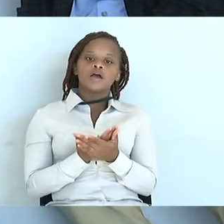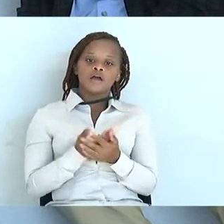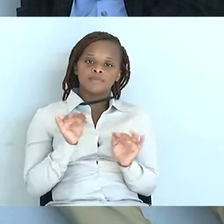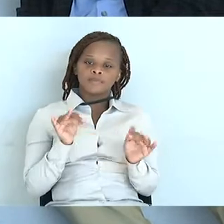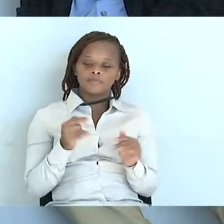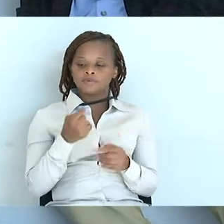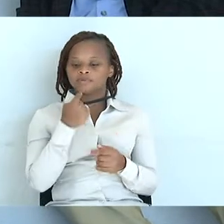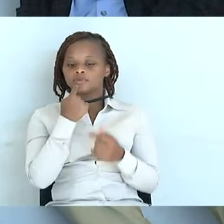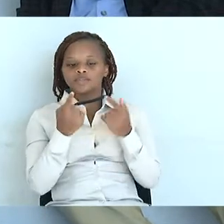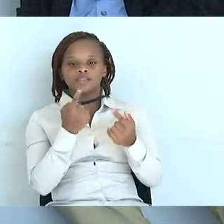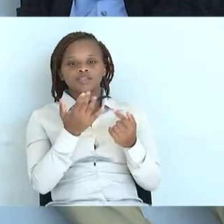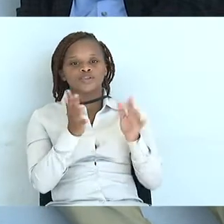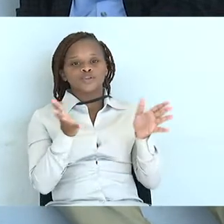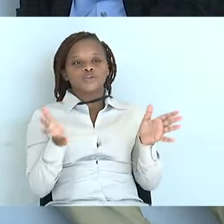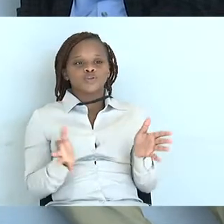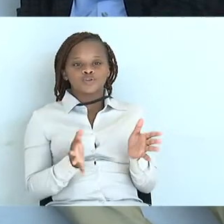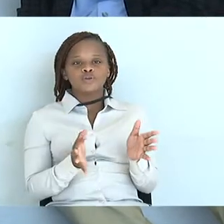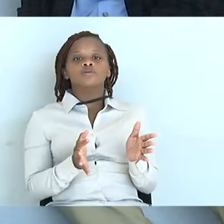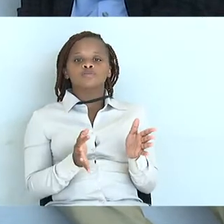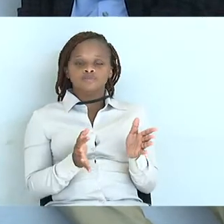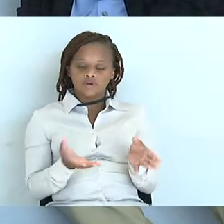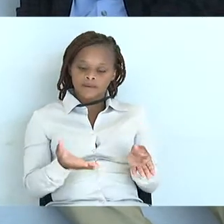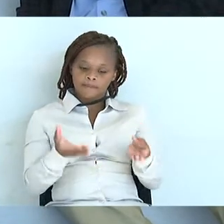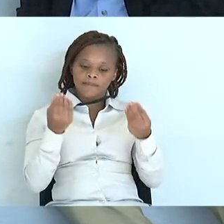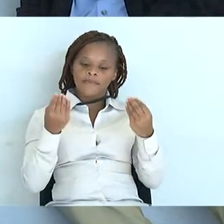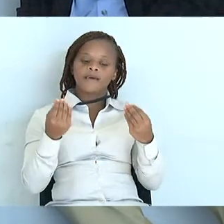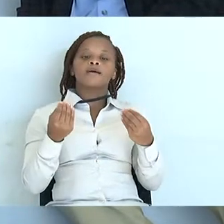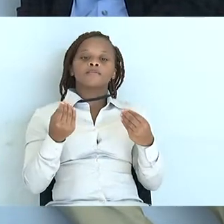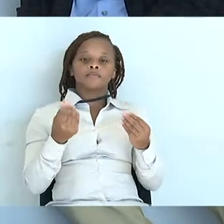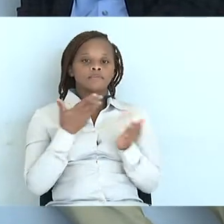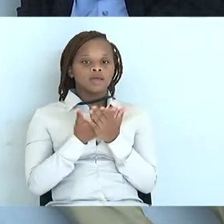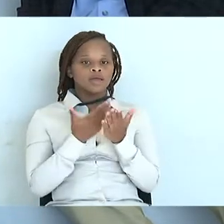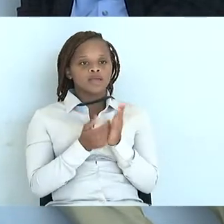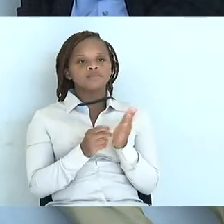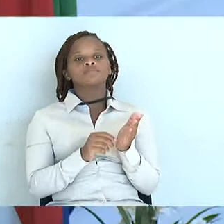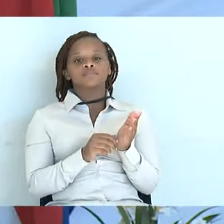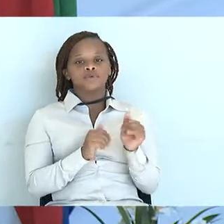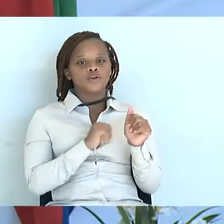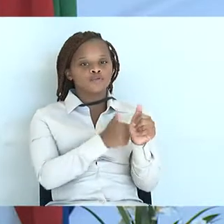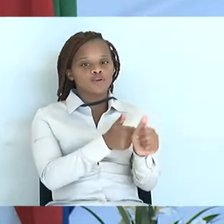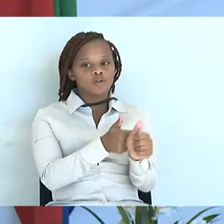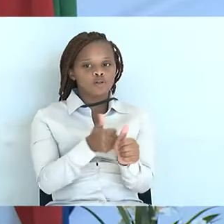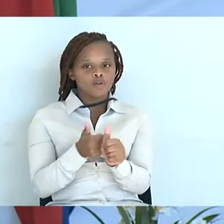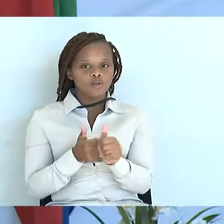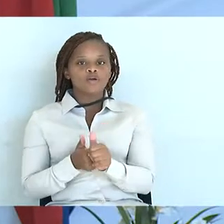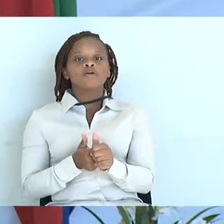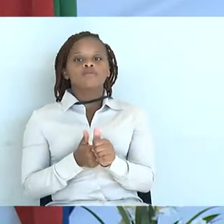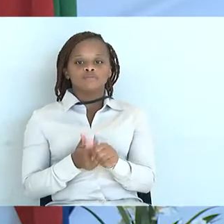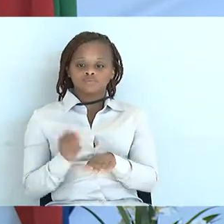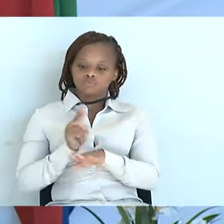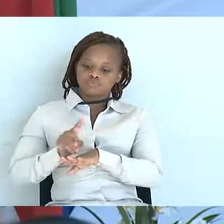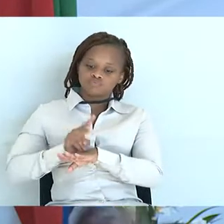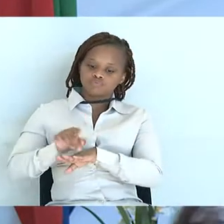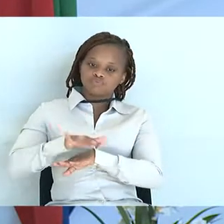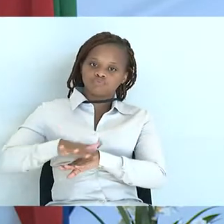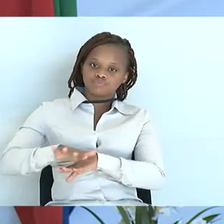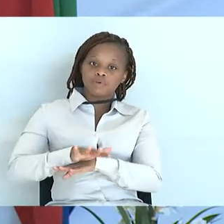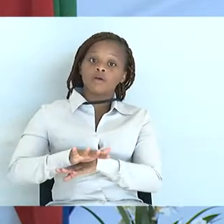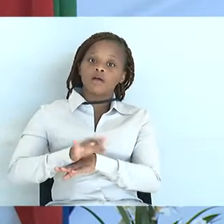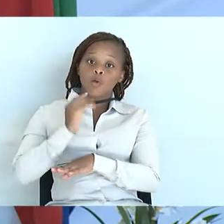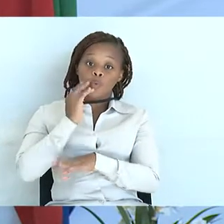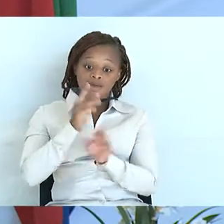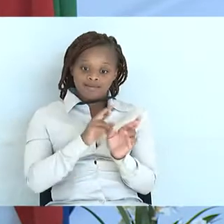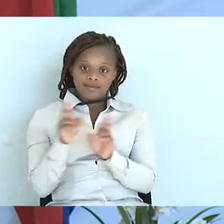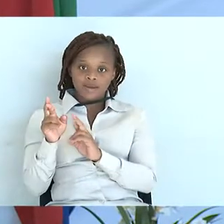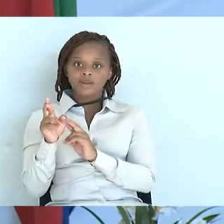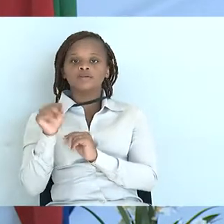ensure that those land parcels are identified, are surveyed, and are made ready for development. So it's one area